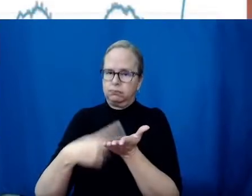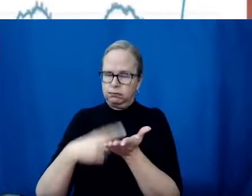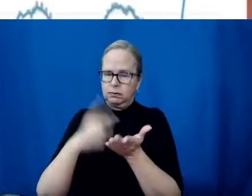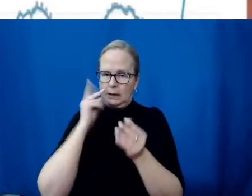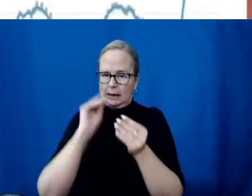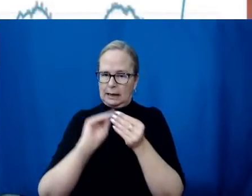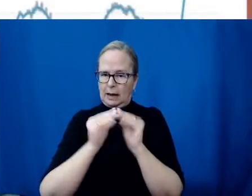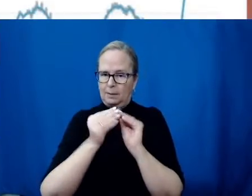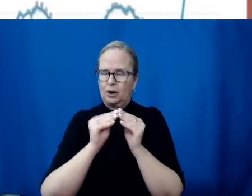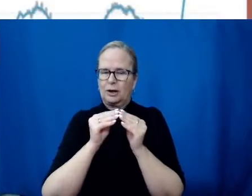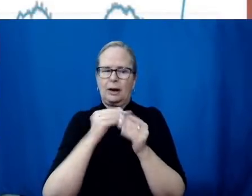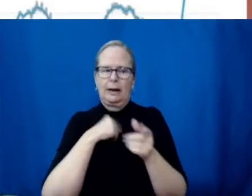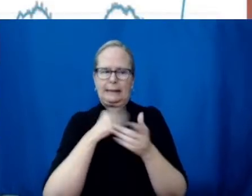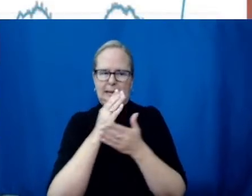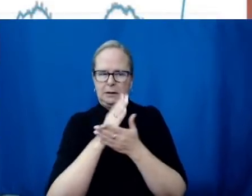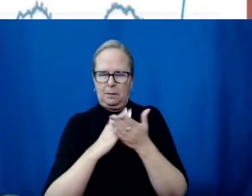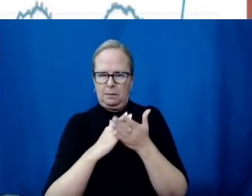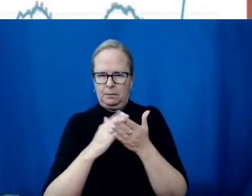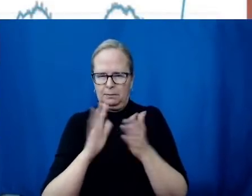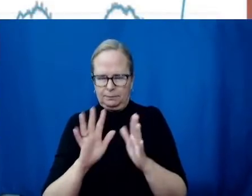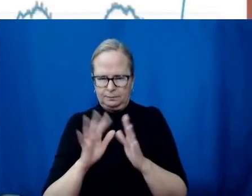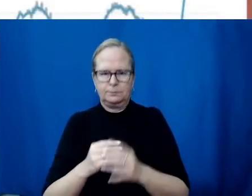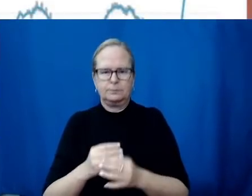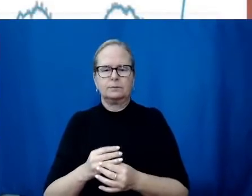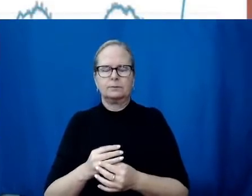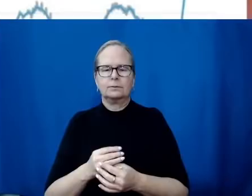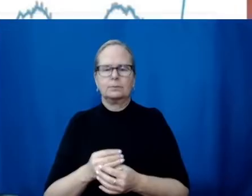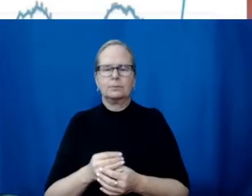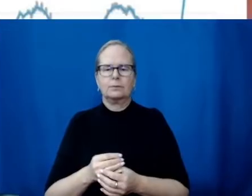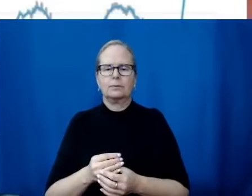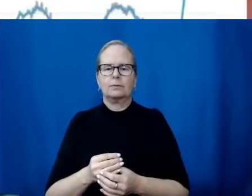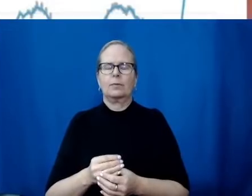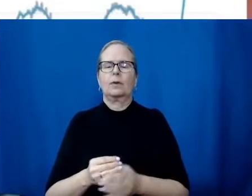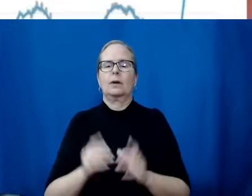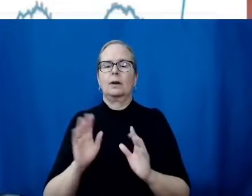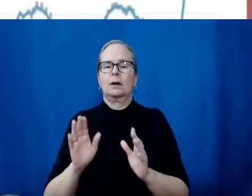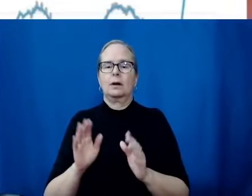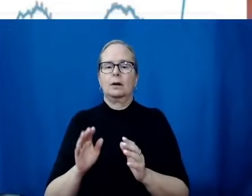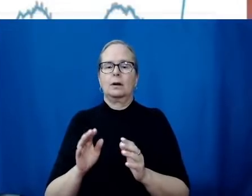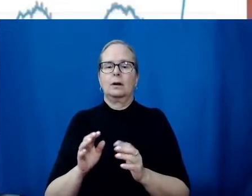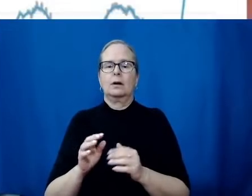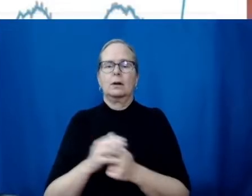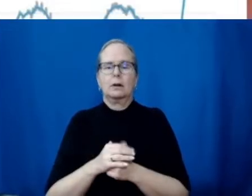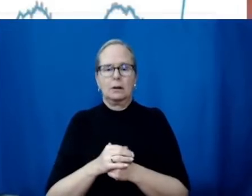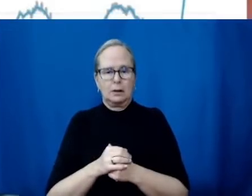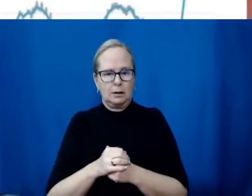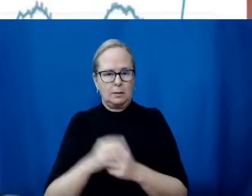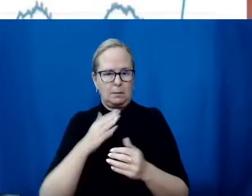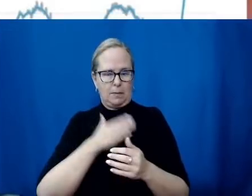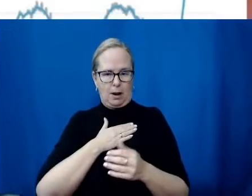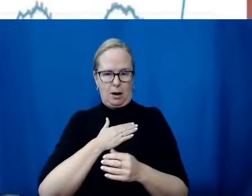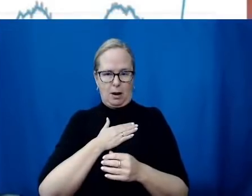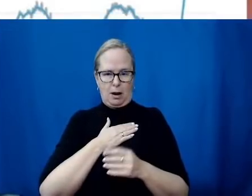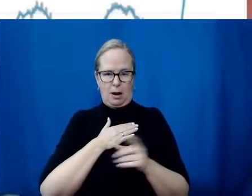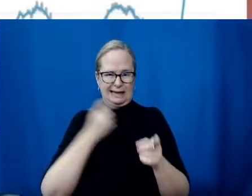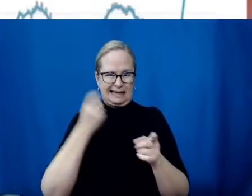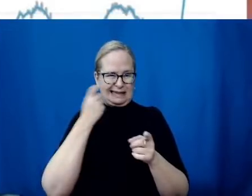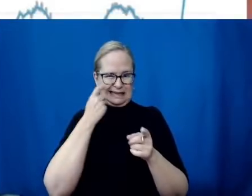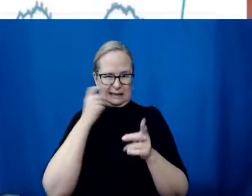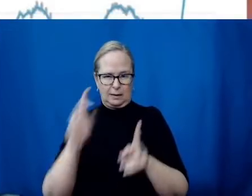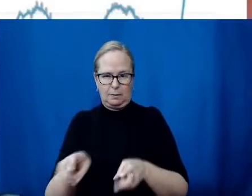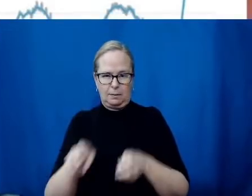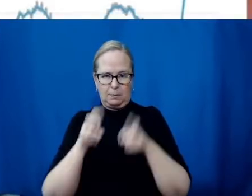about, and the numbers are only part of it. So let me just go to my thread, which I just posted.